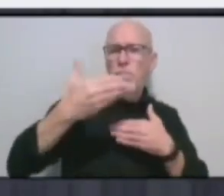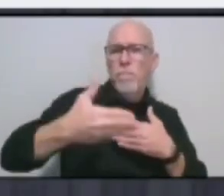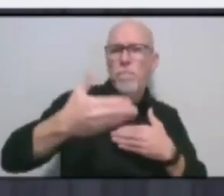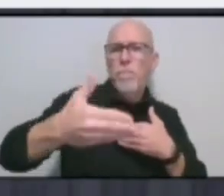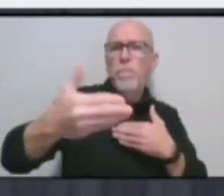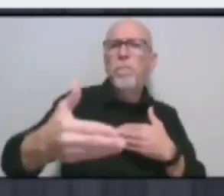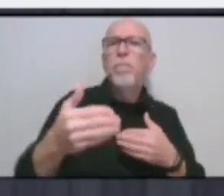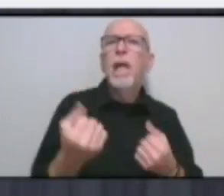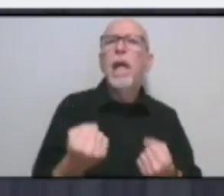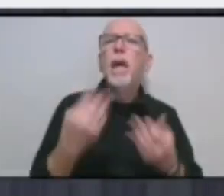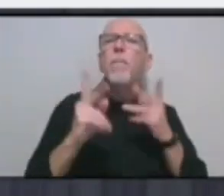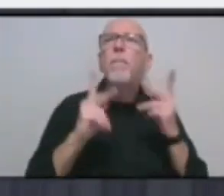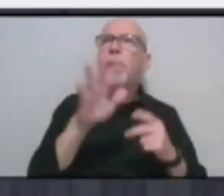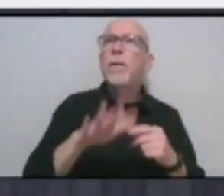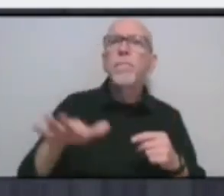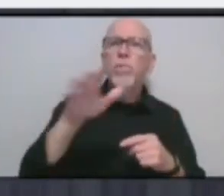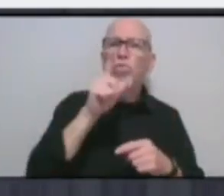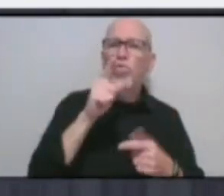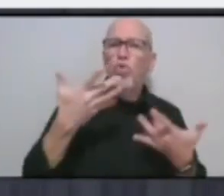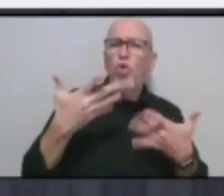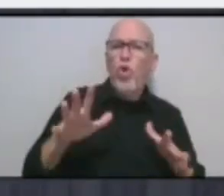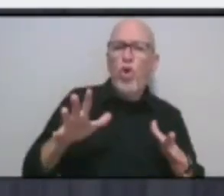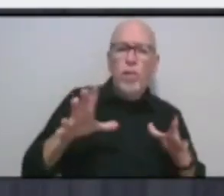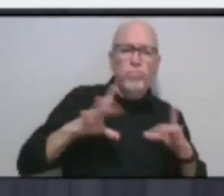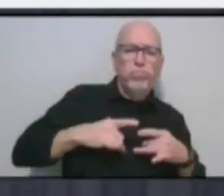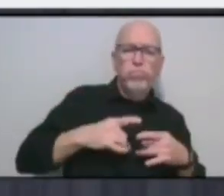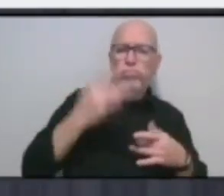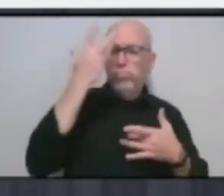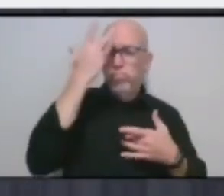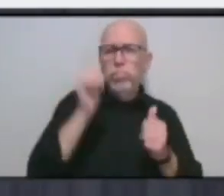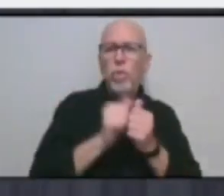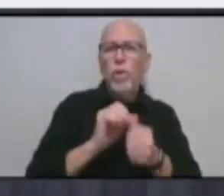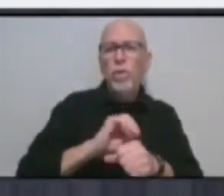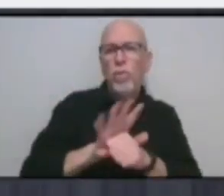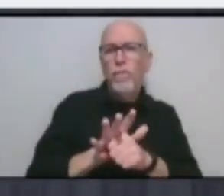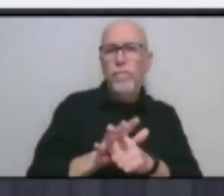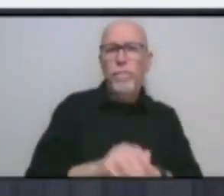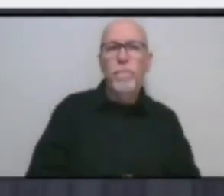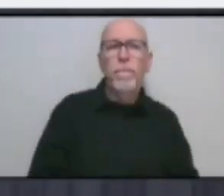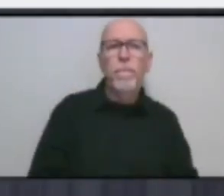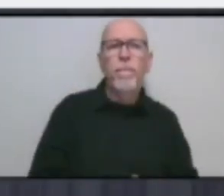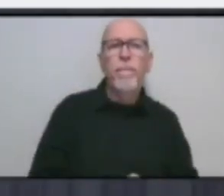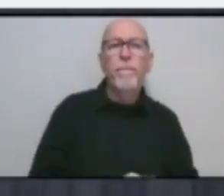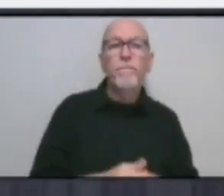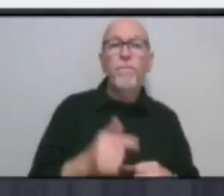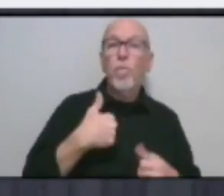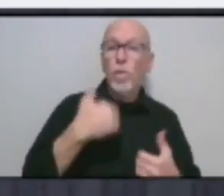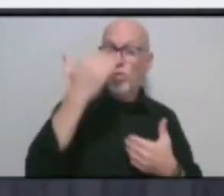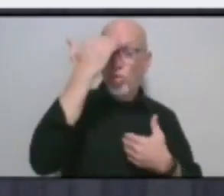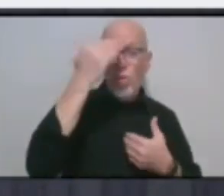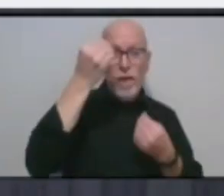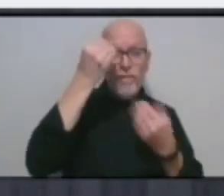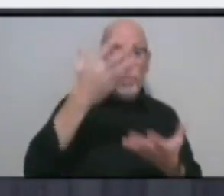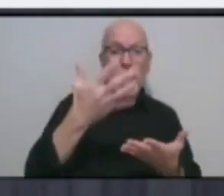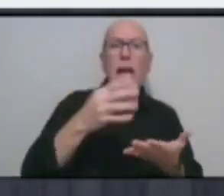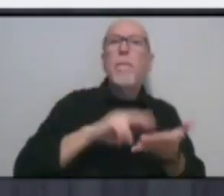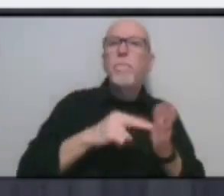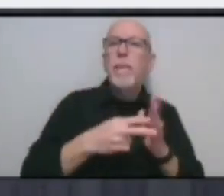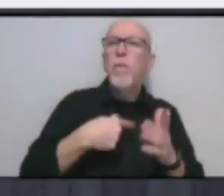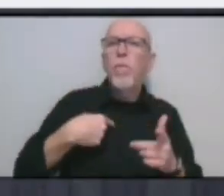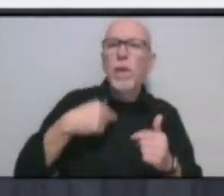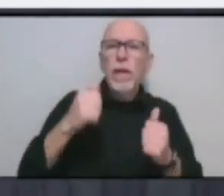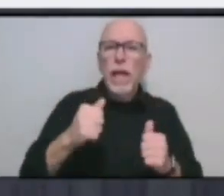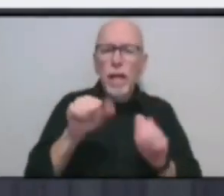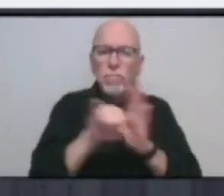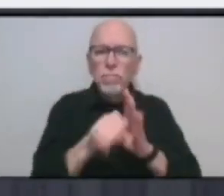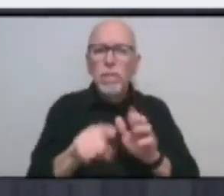number of Hoosiers that have ever been infected with the coronavirus. Knowing this information tells us how much the virus has infiltrated